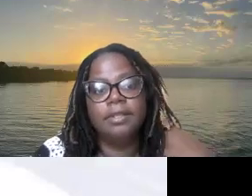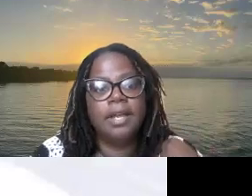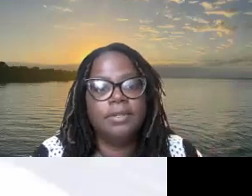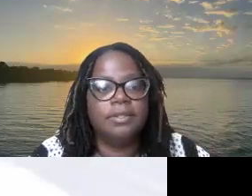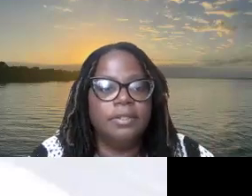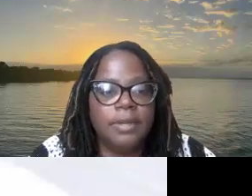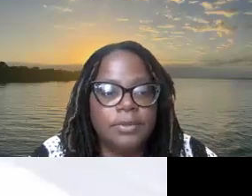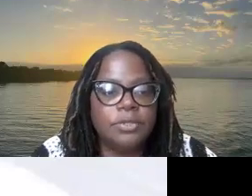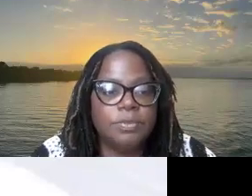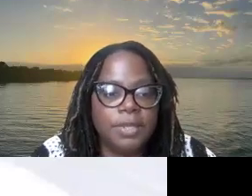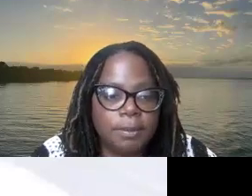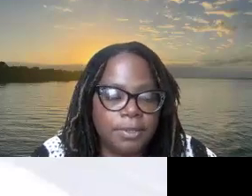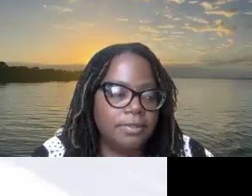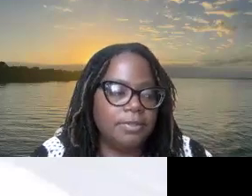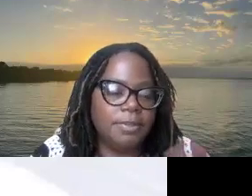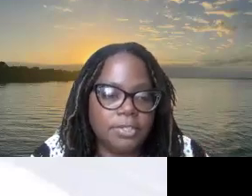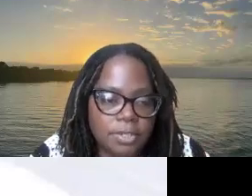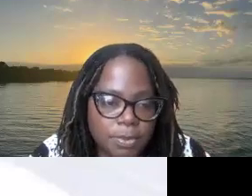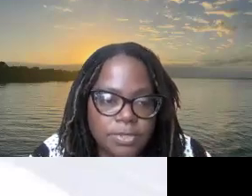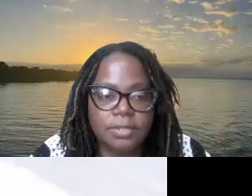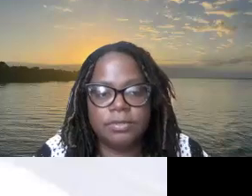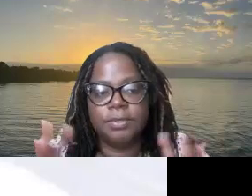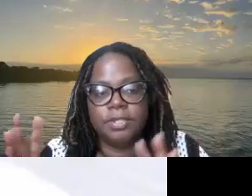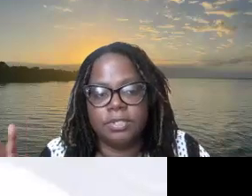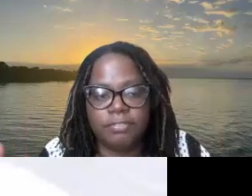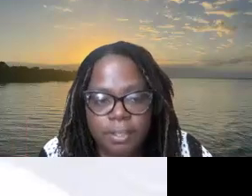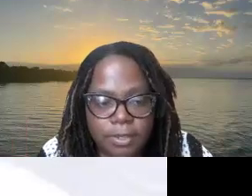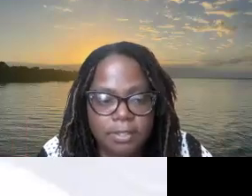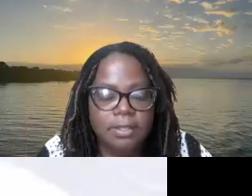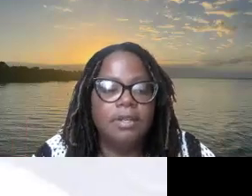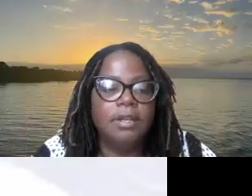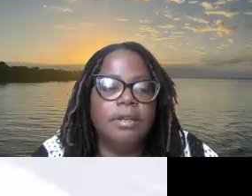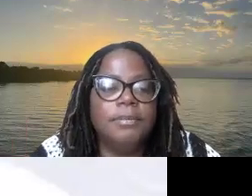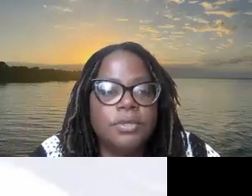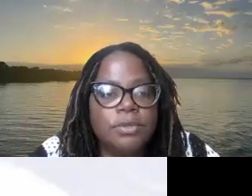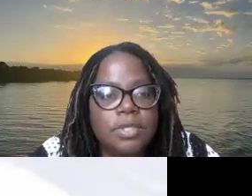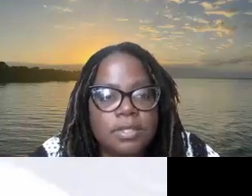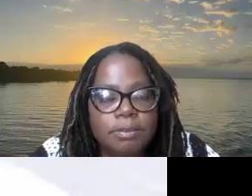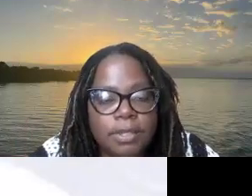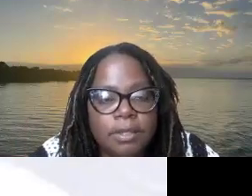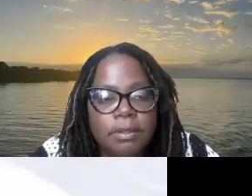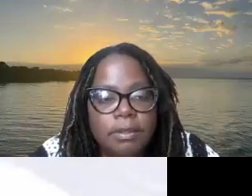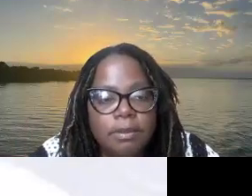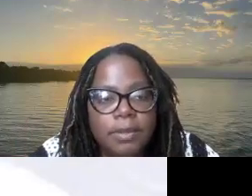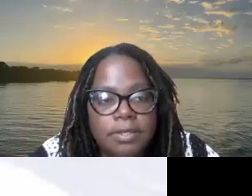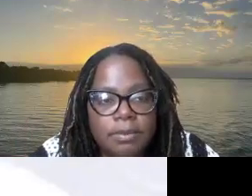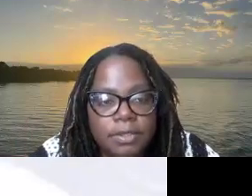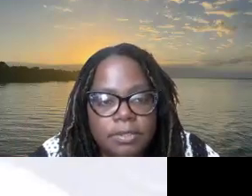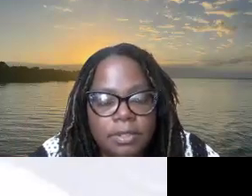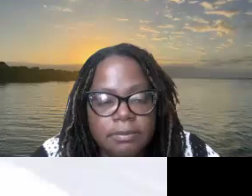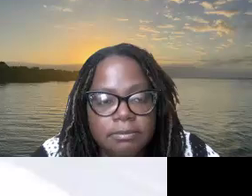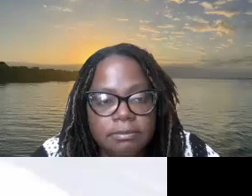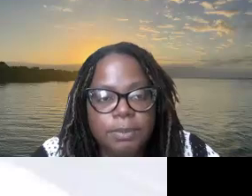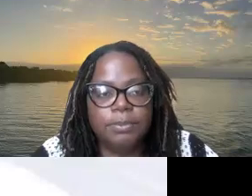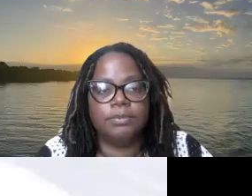be, how could you speak up and diminish this person or diminish this family? So those things can be ways in